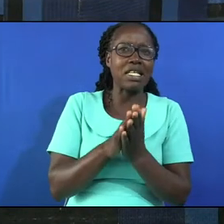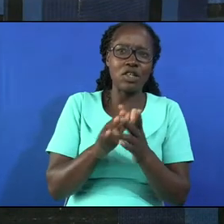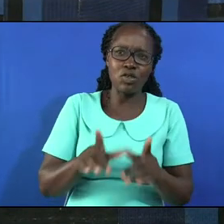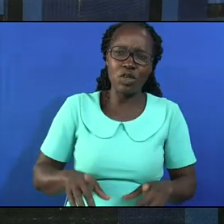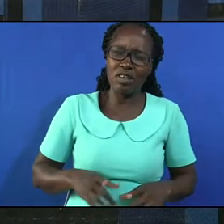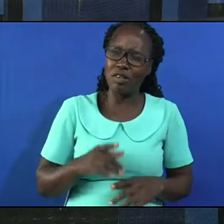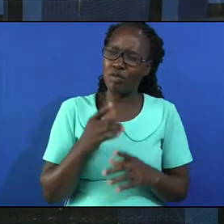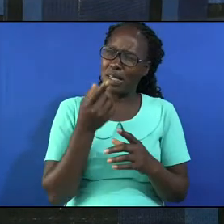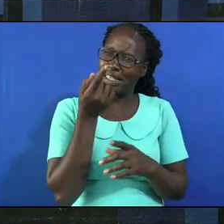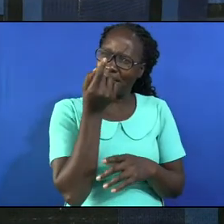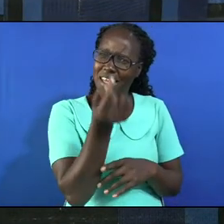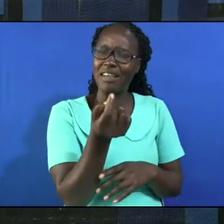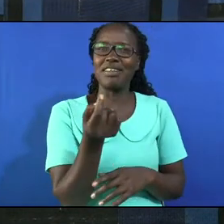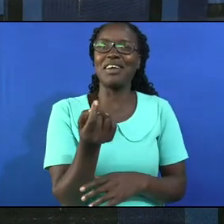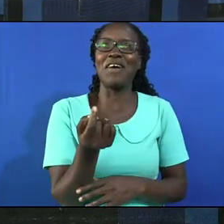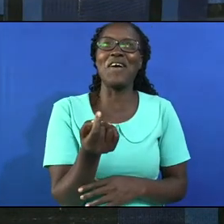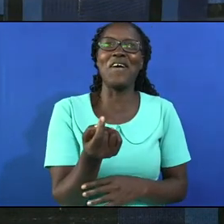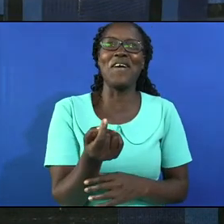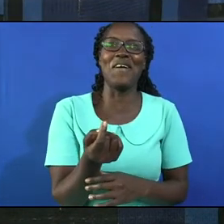survived by a whisker.